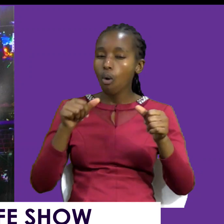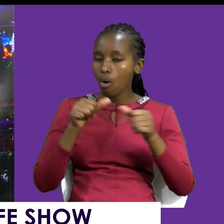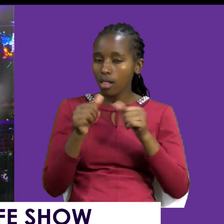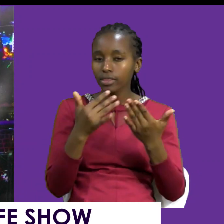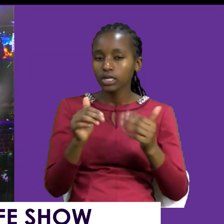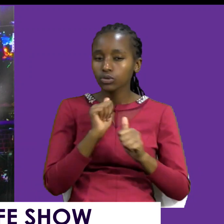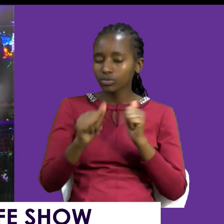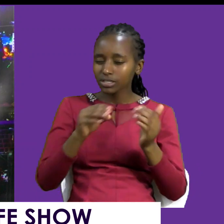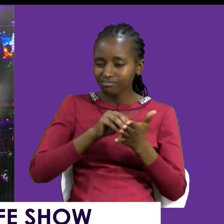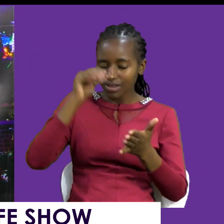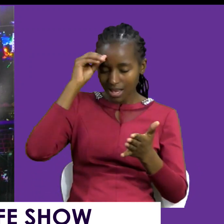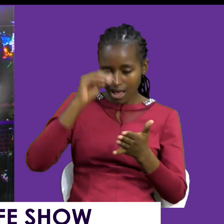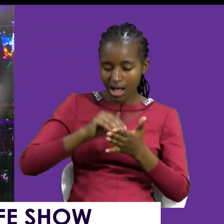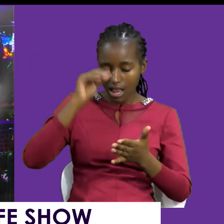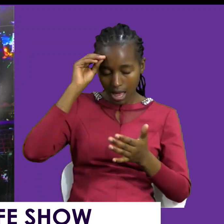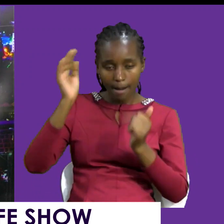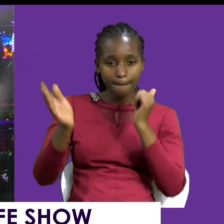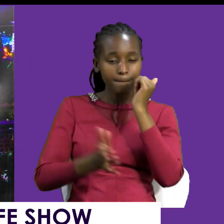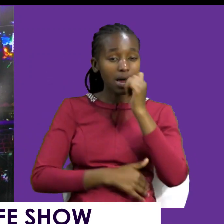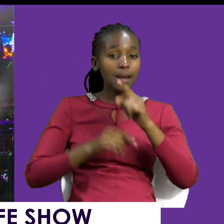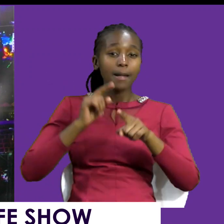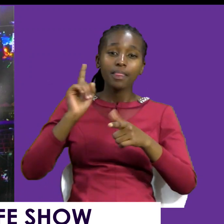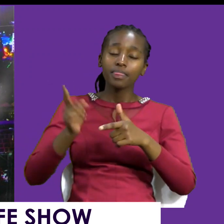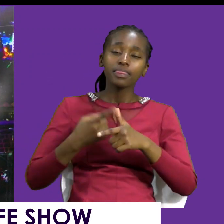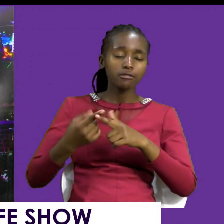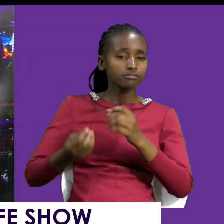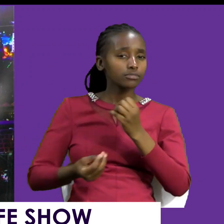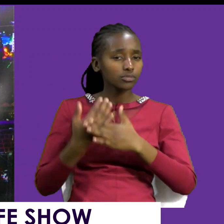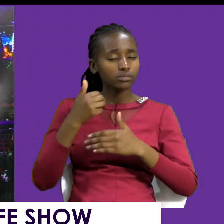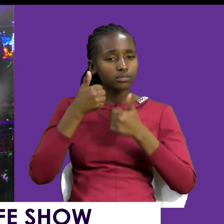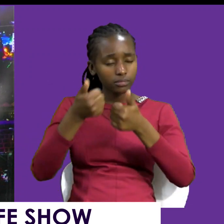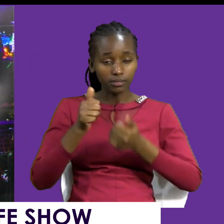it down, Many of the ladies,